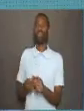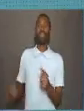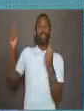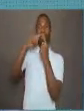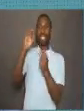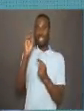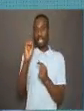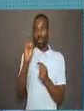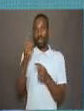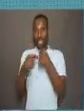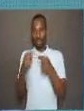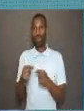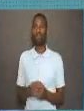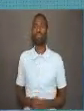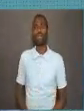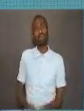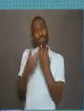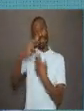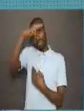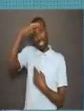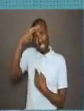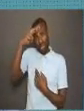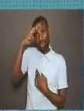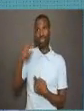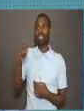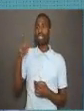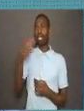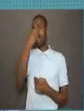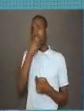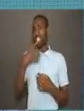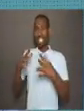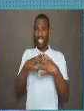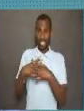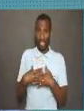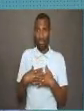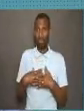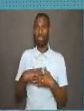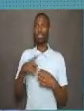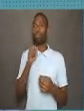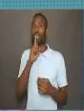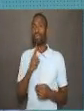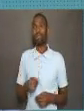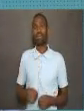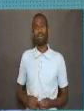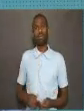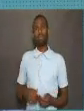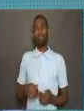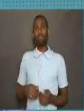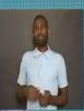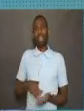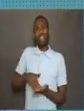For many reasons, we want to ensure that heat engines run at the maximum